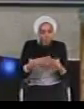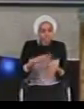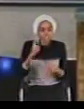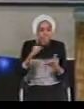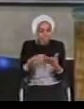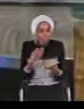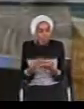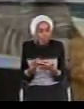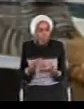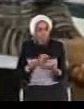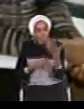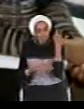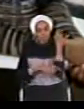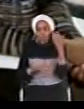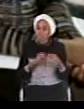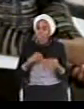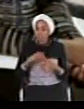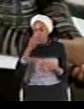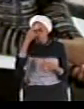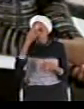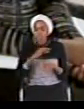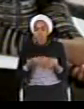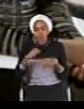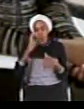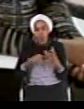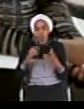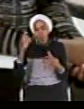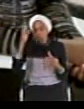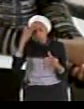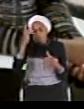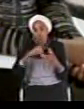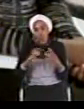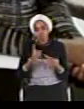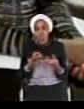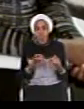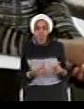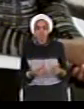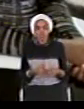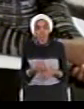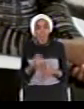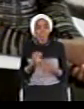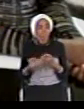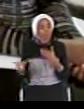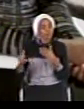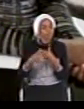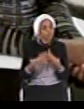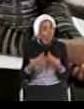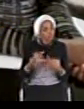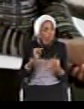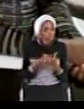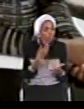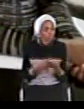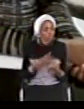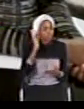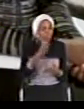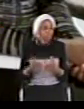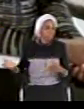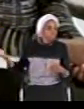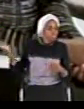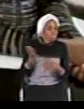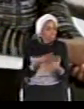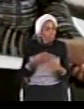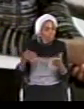thinking, I don't know what will happen if I return the money. Will they sack me? Will they